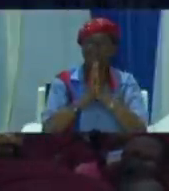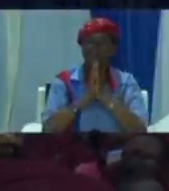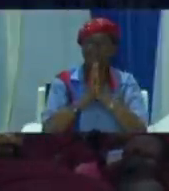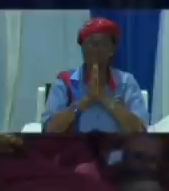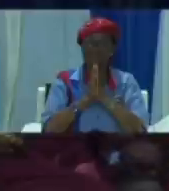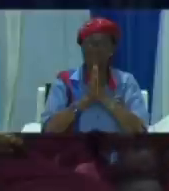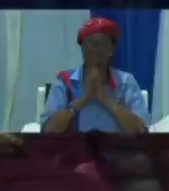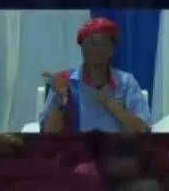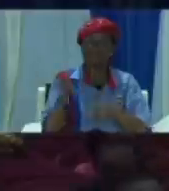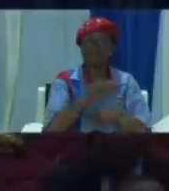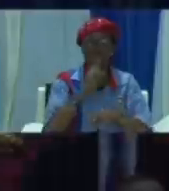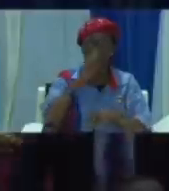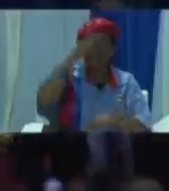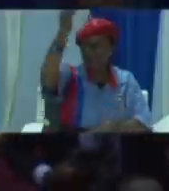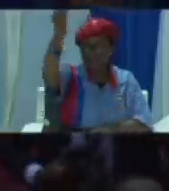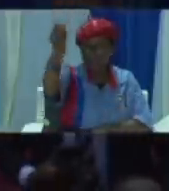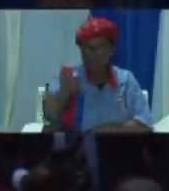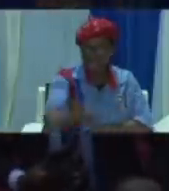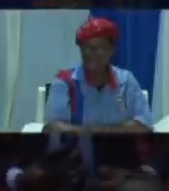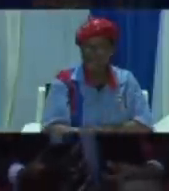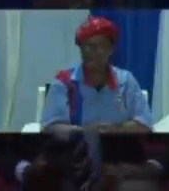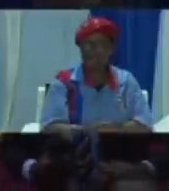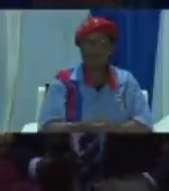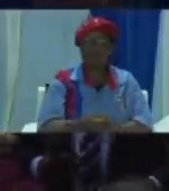you are welcome. Aki okabo.